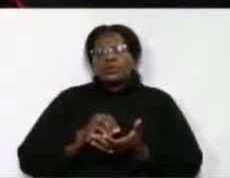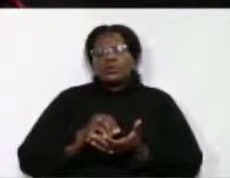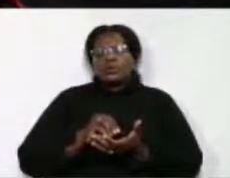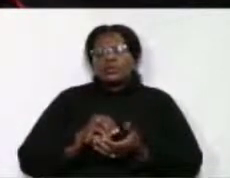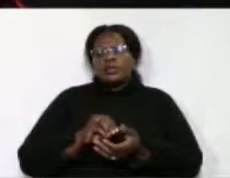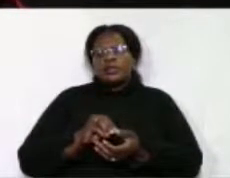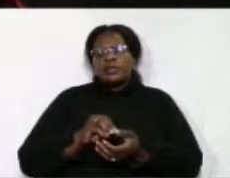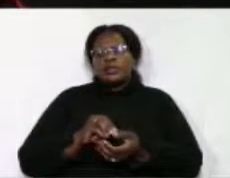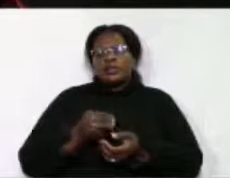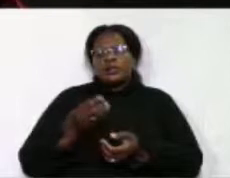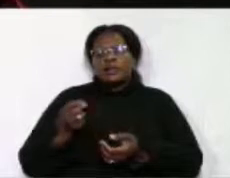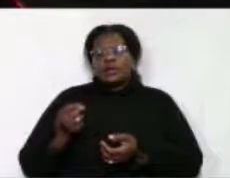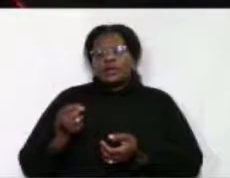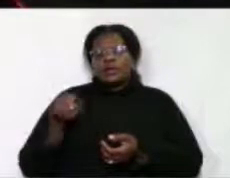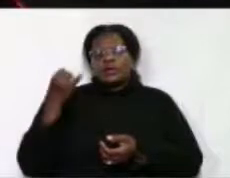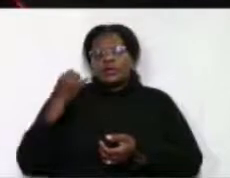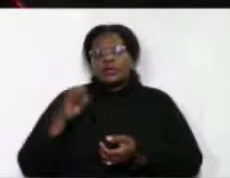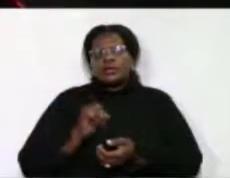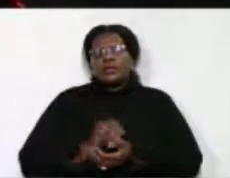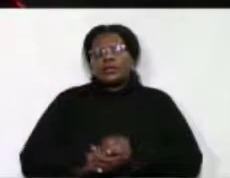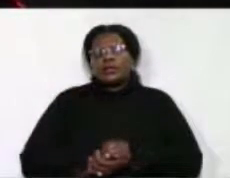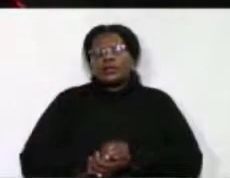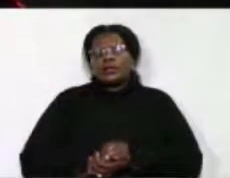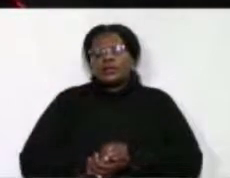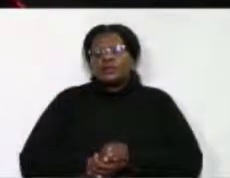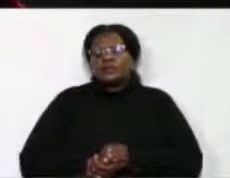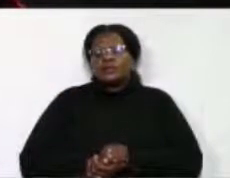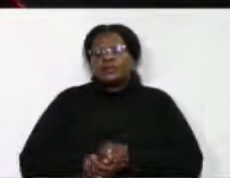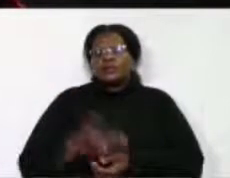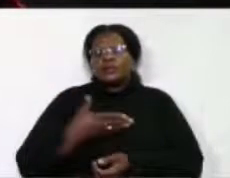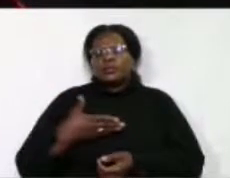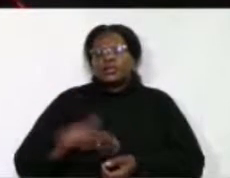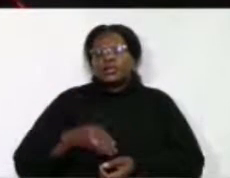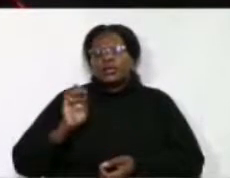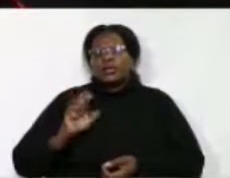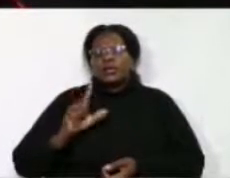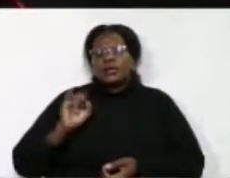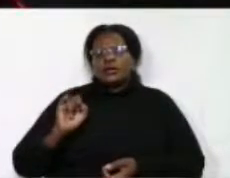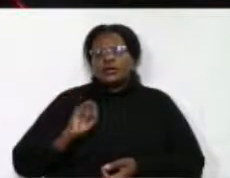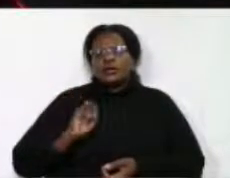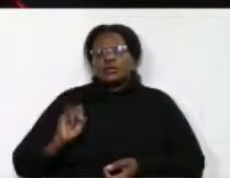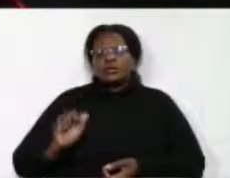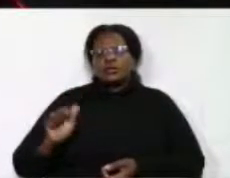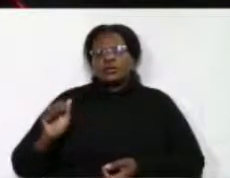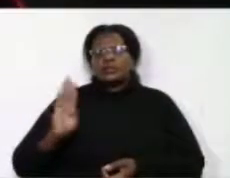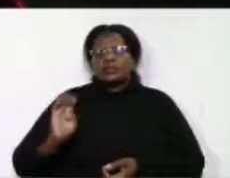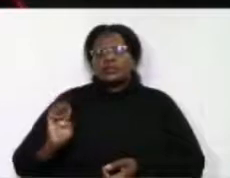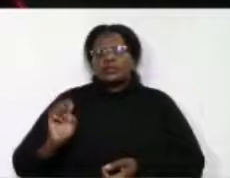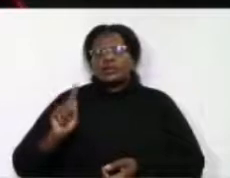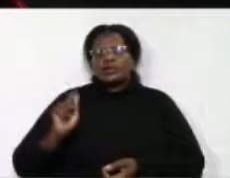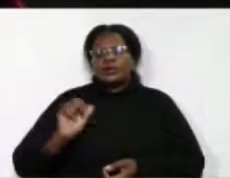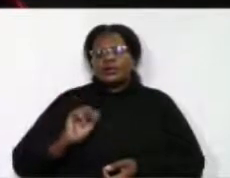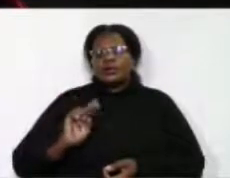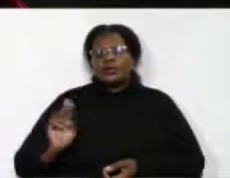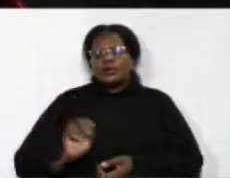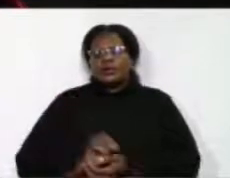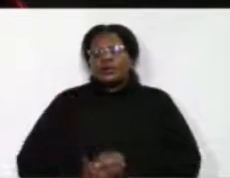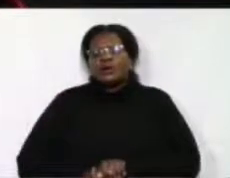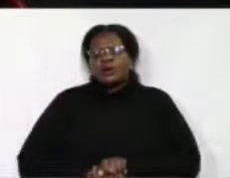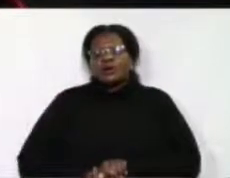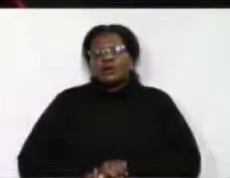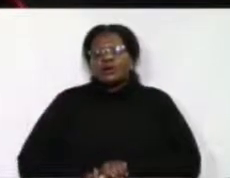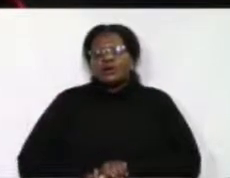also getting a comment here quickly is Elizabeth. It's very an informative discussion, and we need,